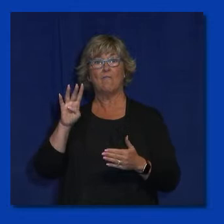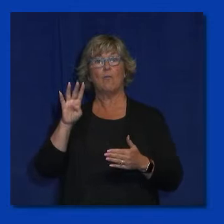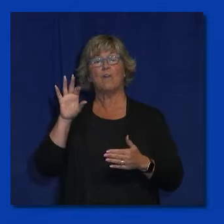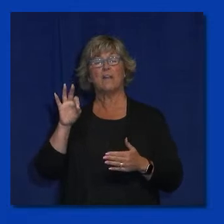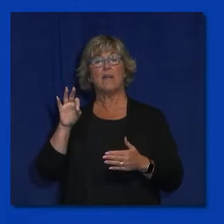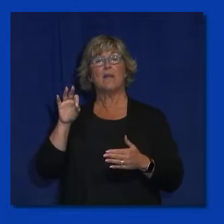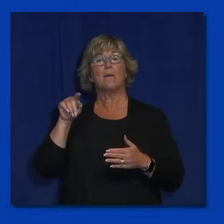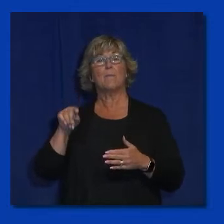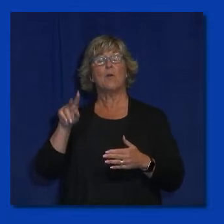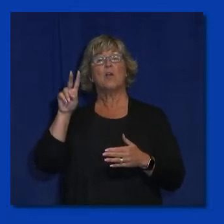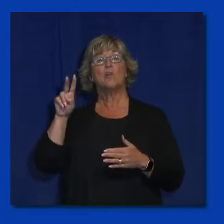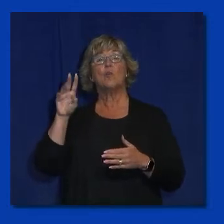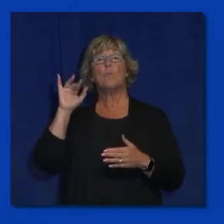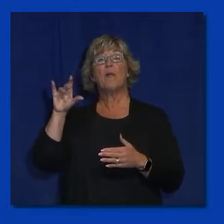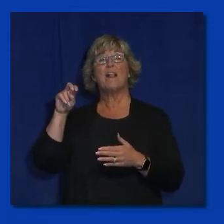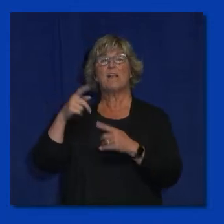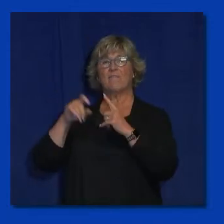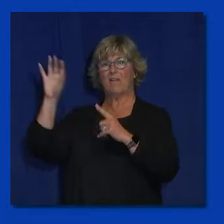$49.2 billion, but